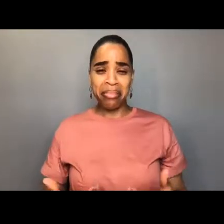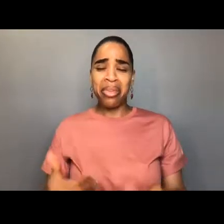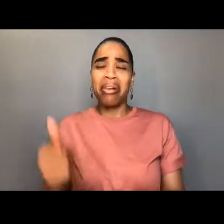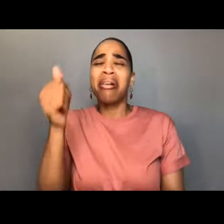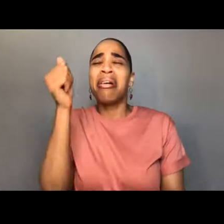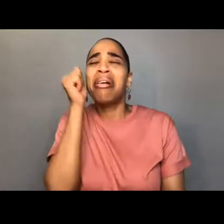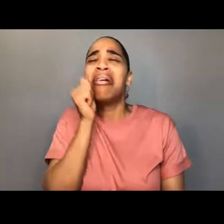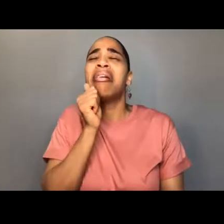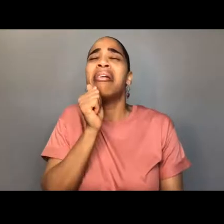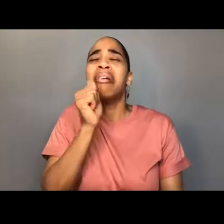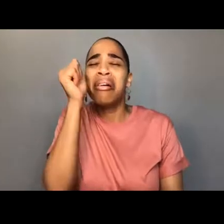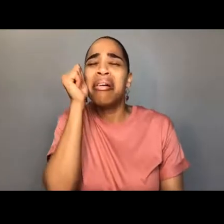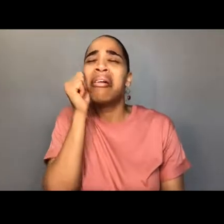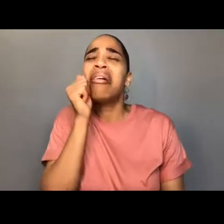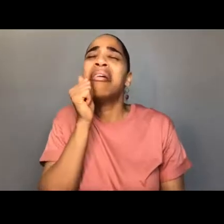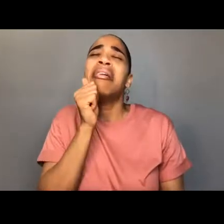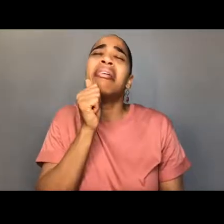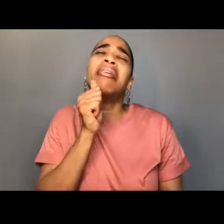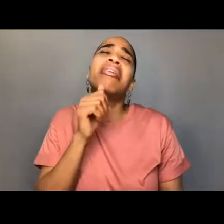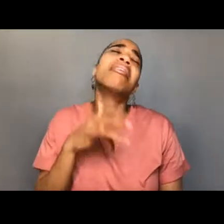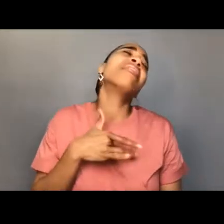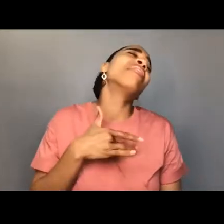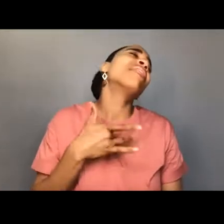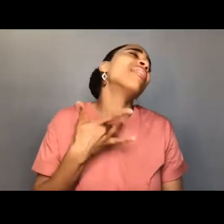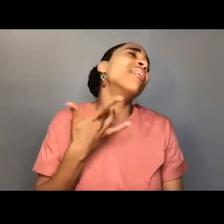time. On these days I feel like you and me,